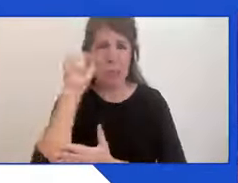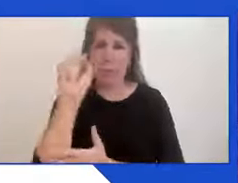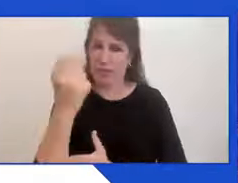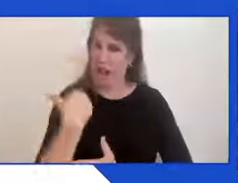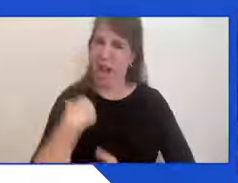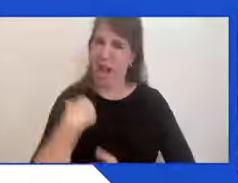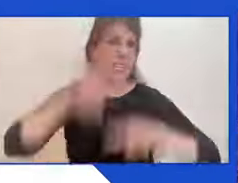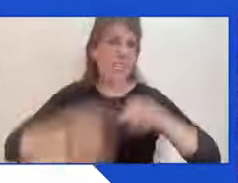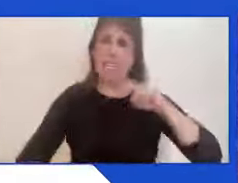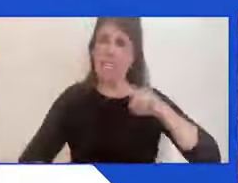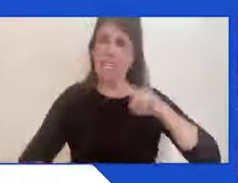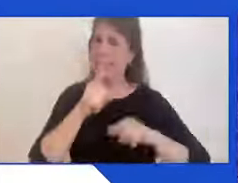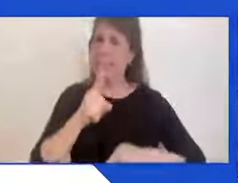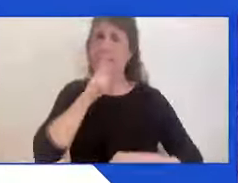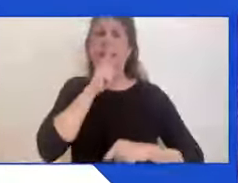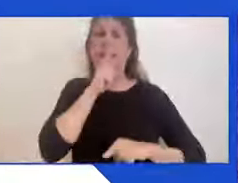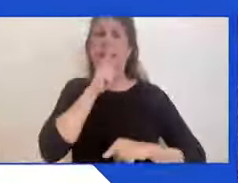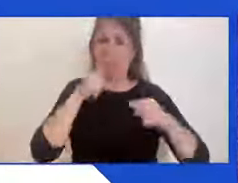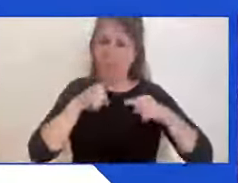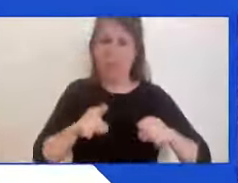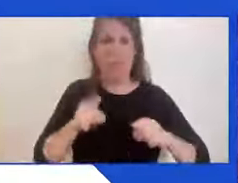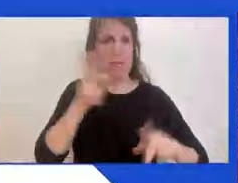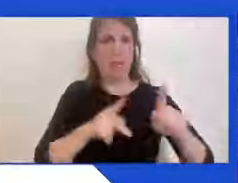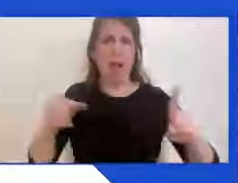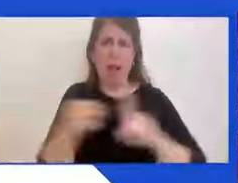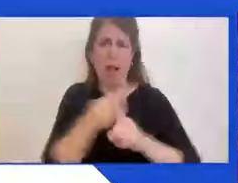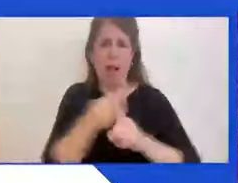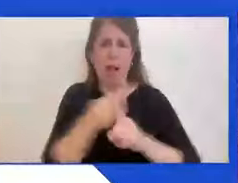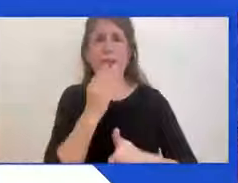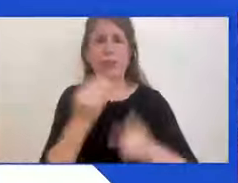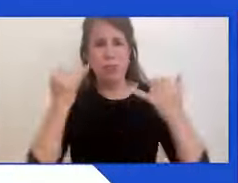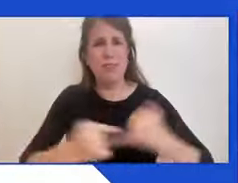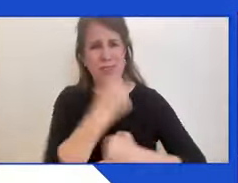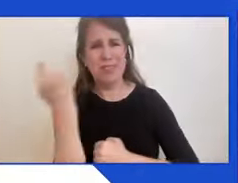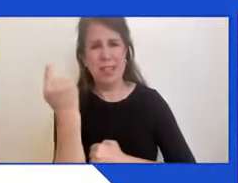can't do it. And that's why I'm here.